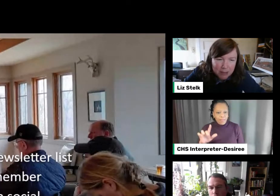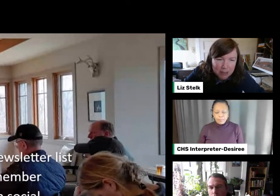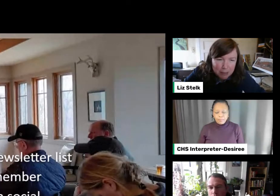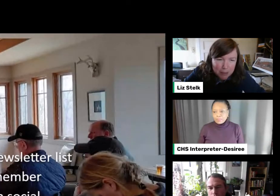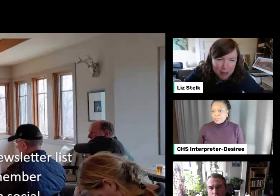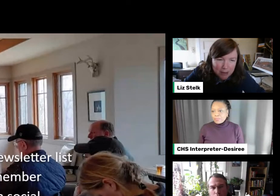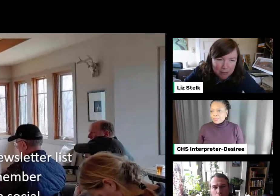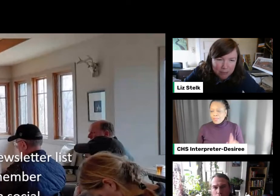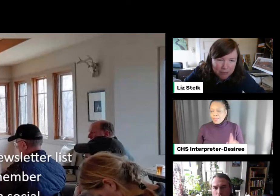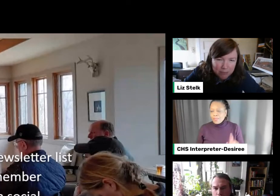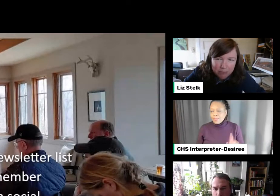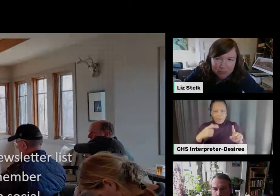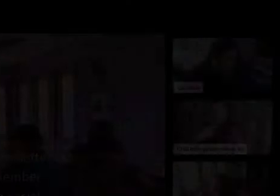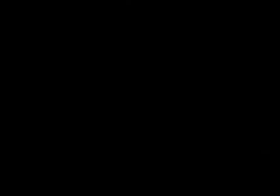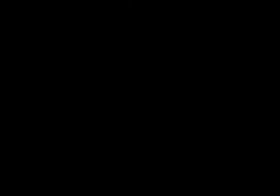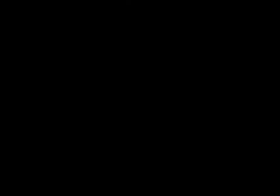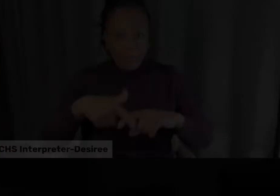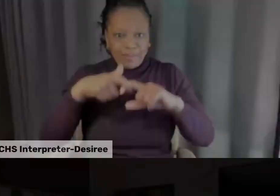I'm going to stop there.